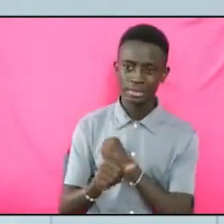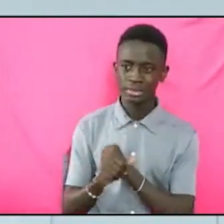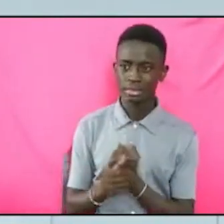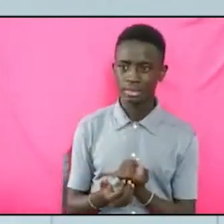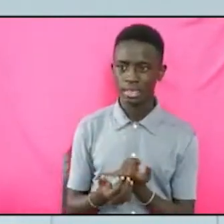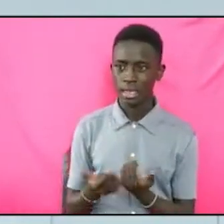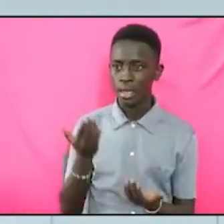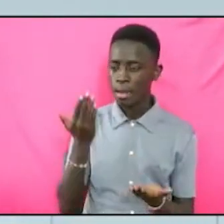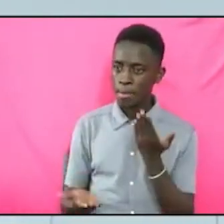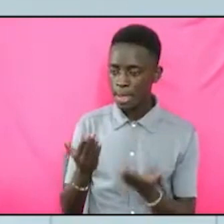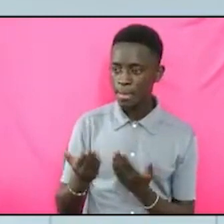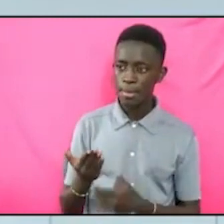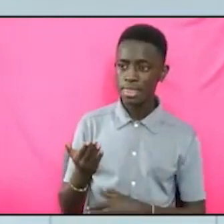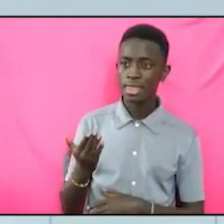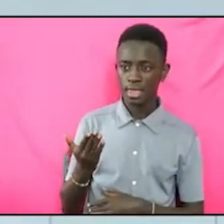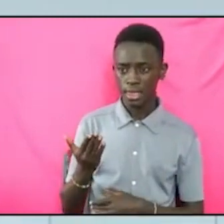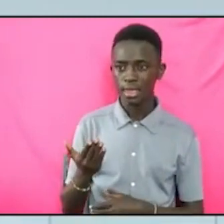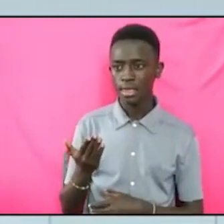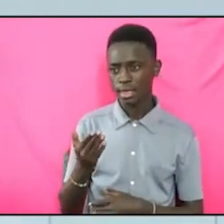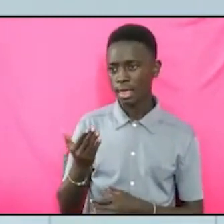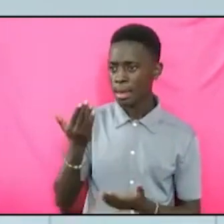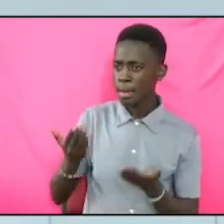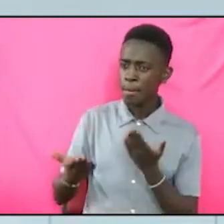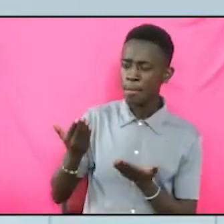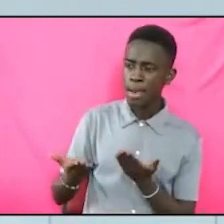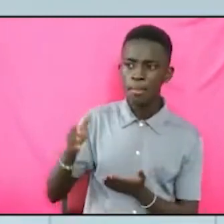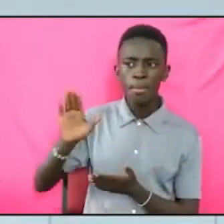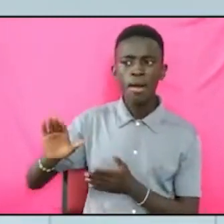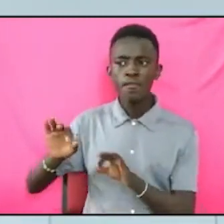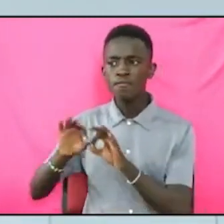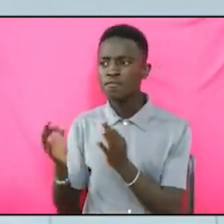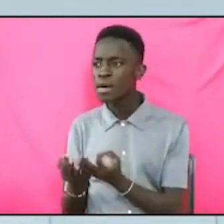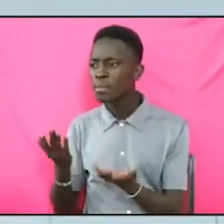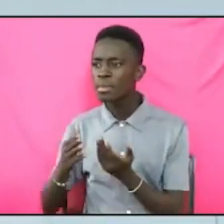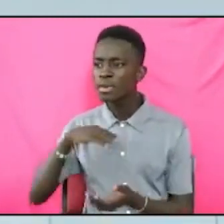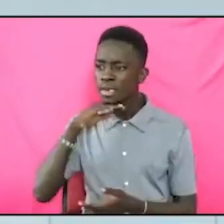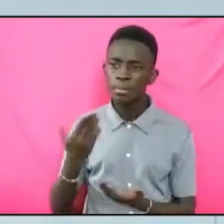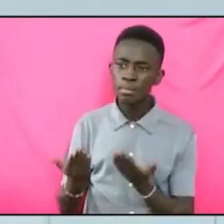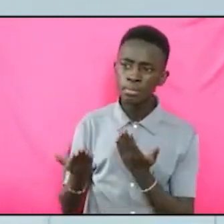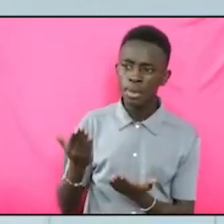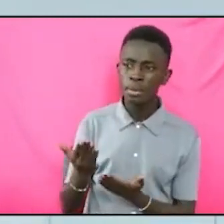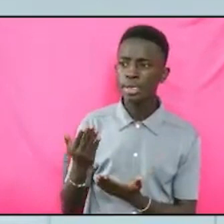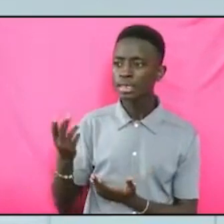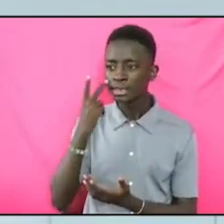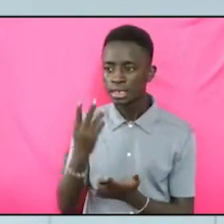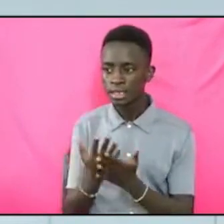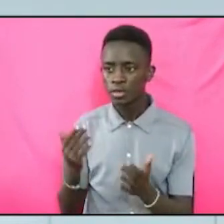dead, and that she had seen things that you would hope our children would never see.